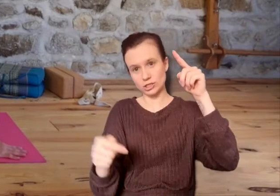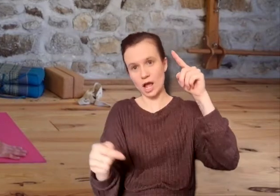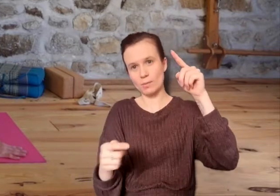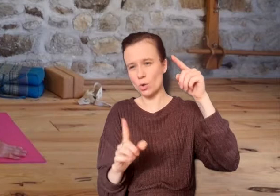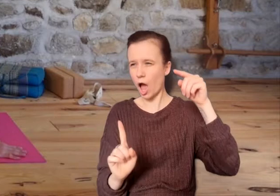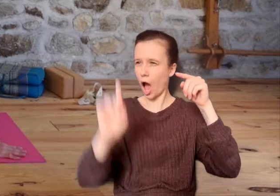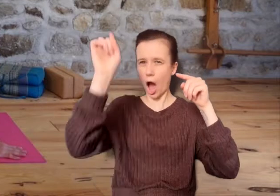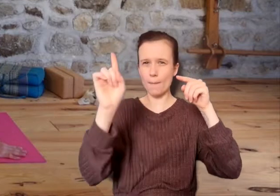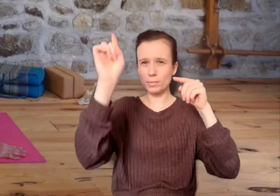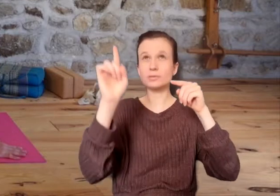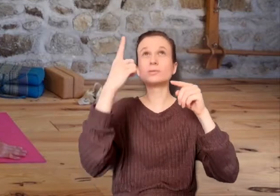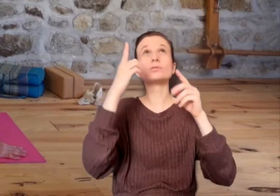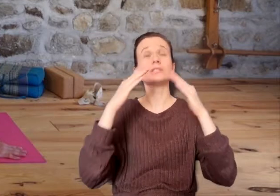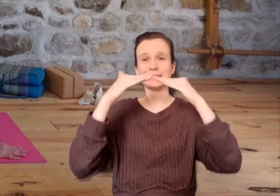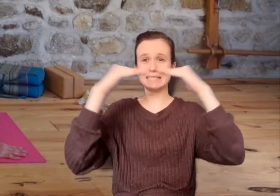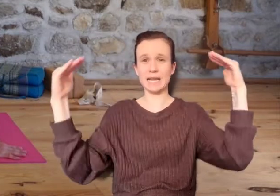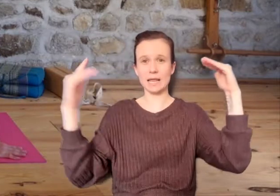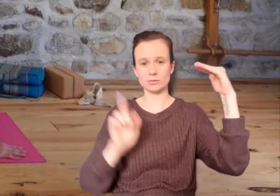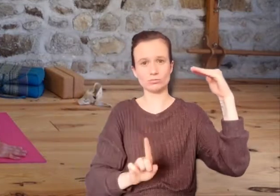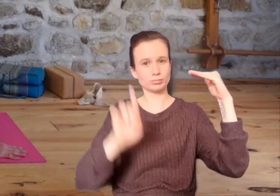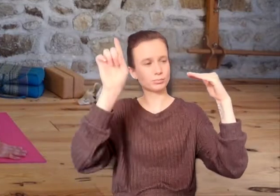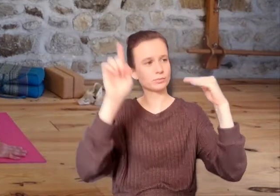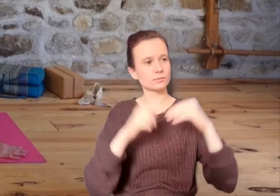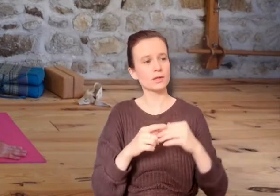Nice deep inhale and exhale through the nose.